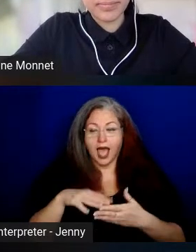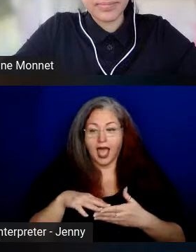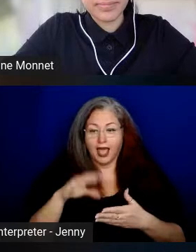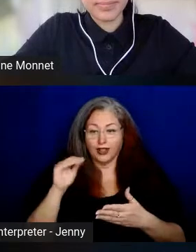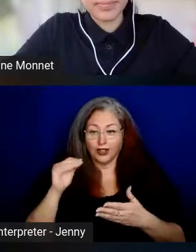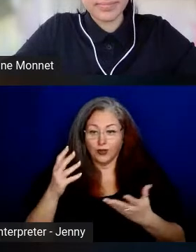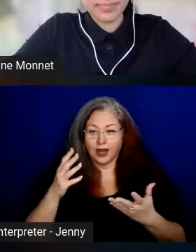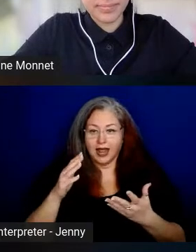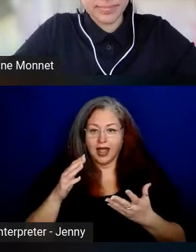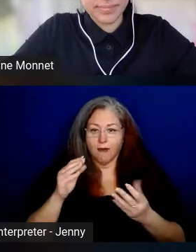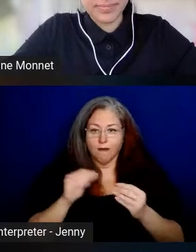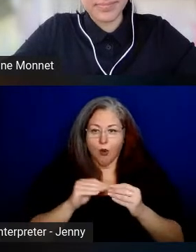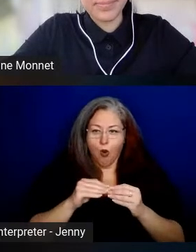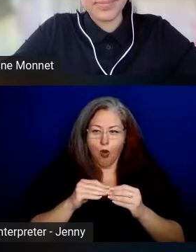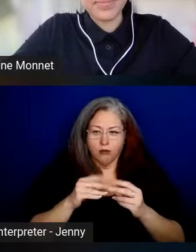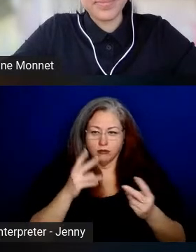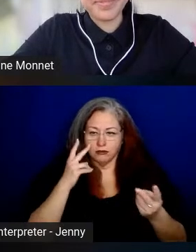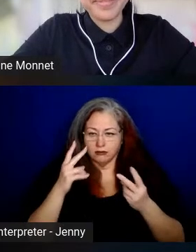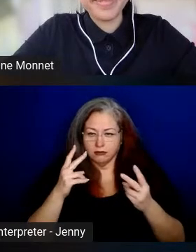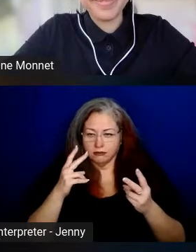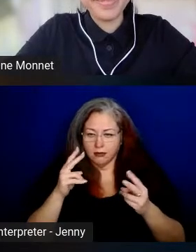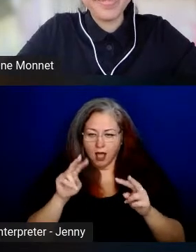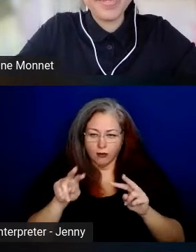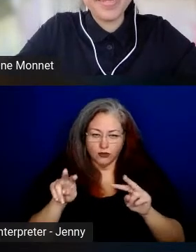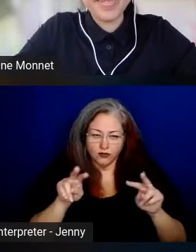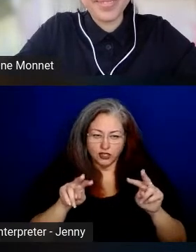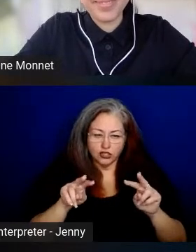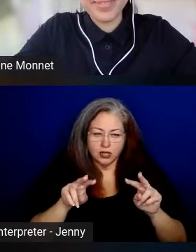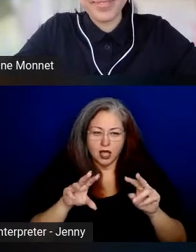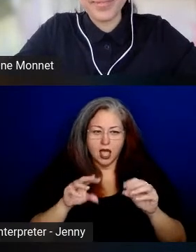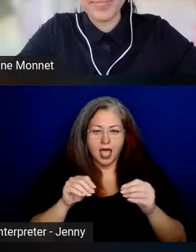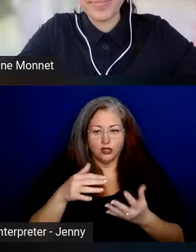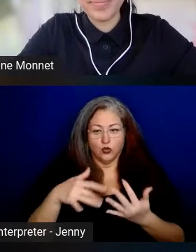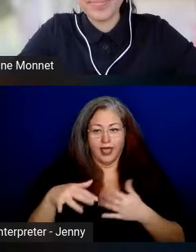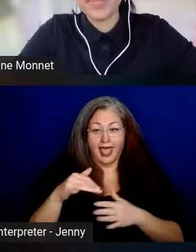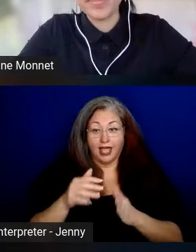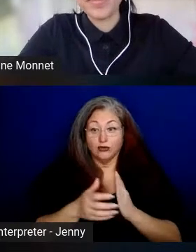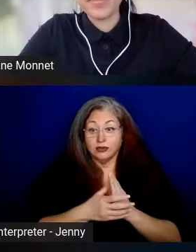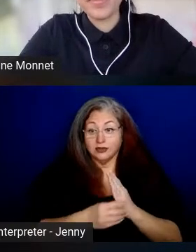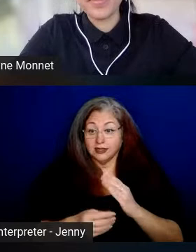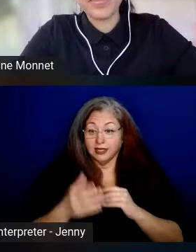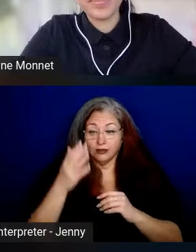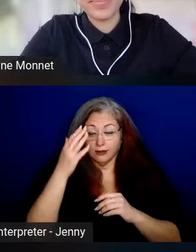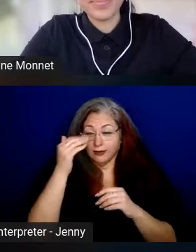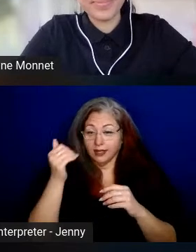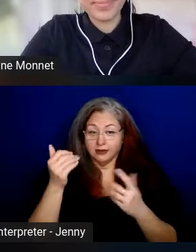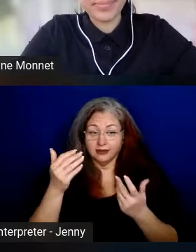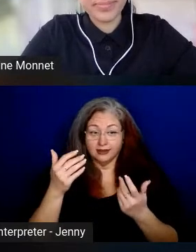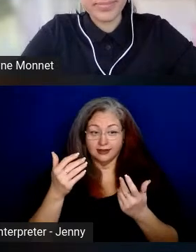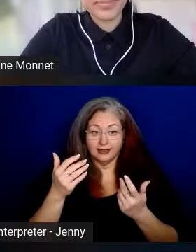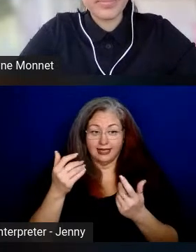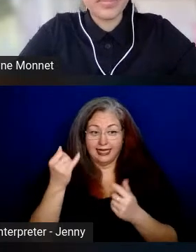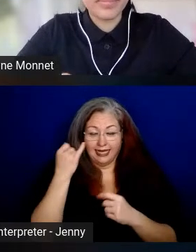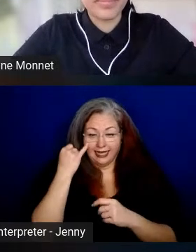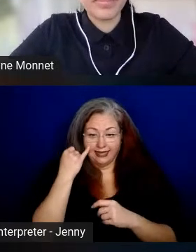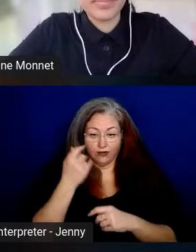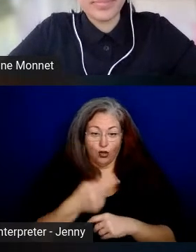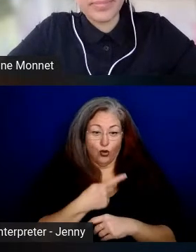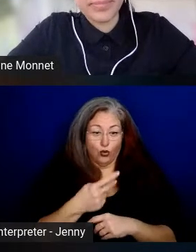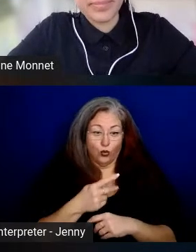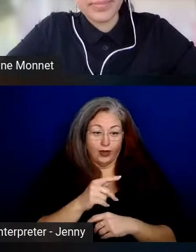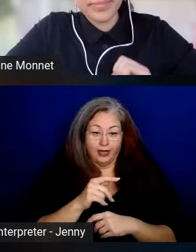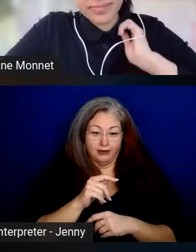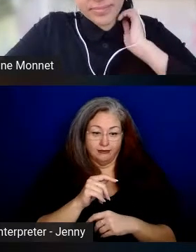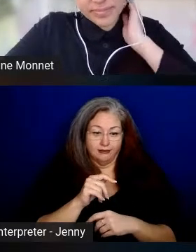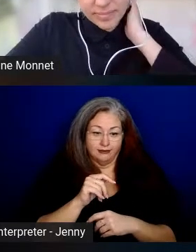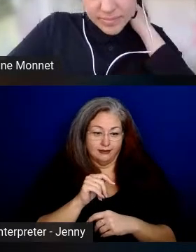my observation and interaction skills, because by not speaking the sign